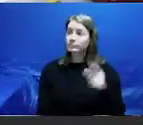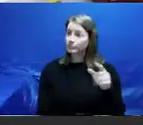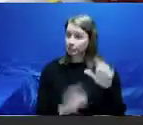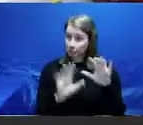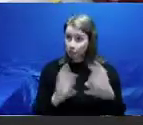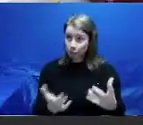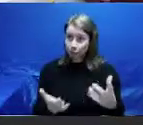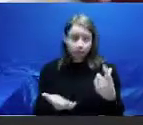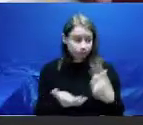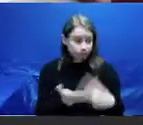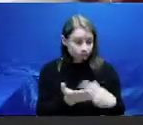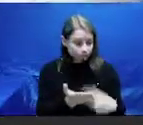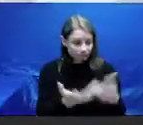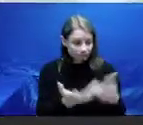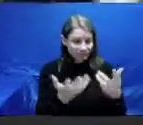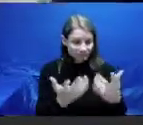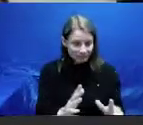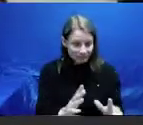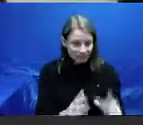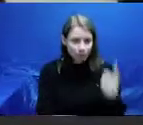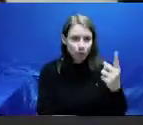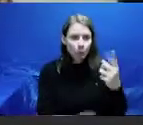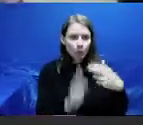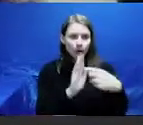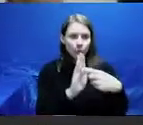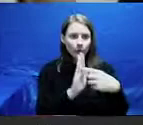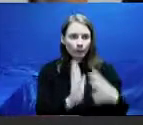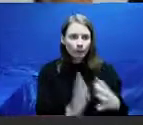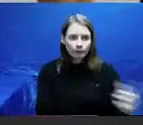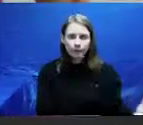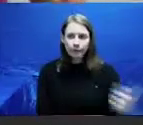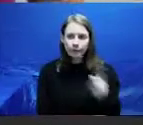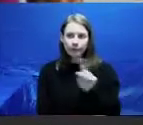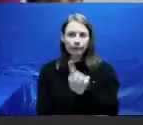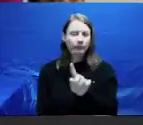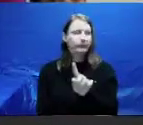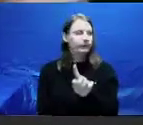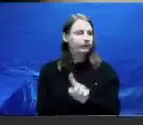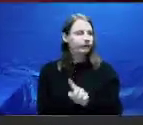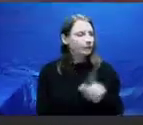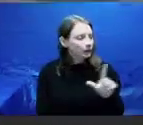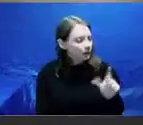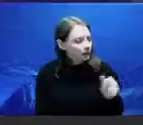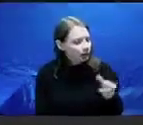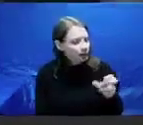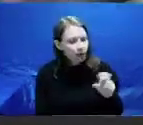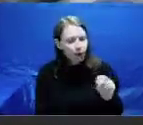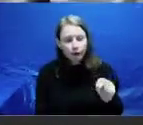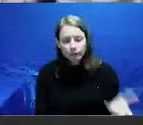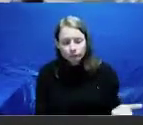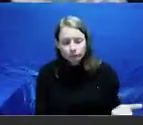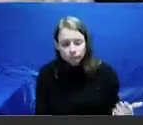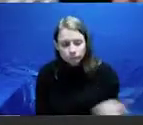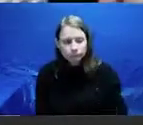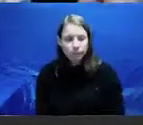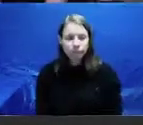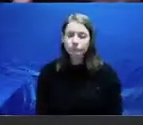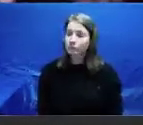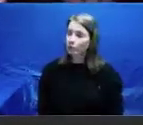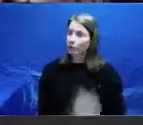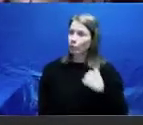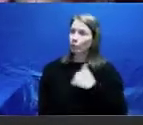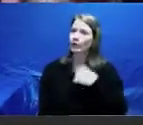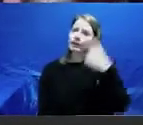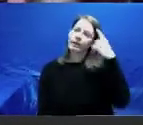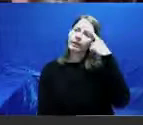the definition they've settled on. All right, Lauren, indentured servants. We think indentured servants are like people